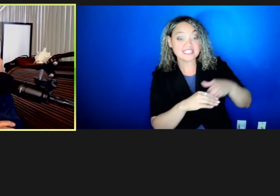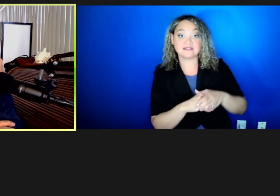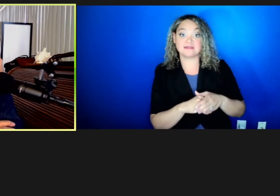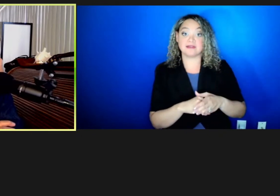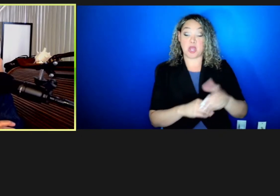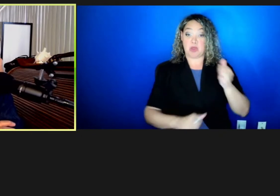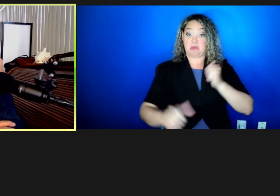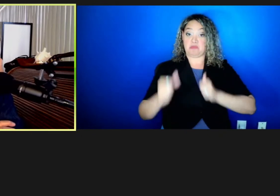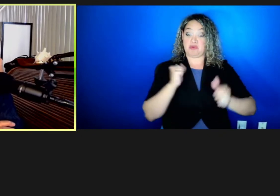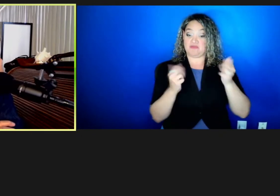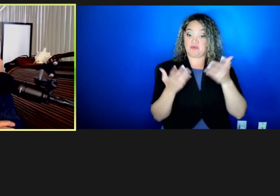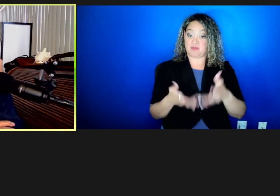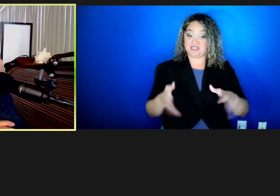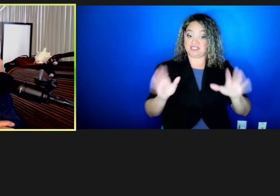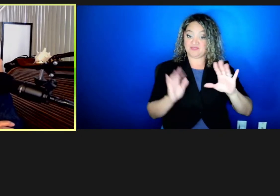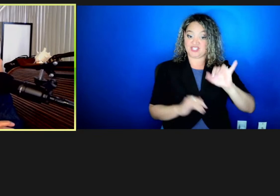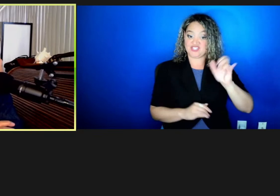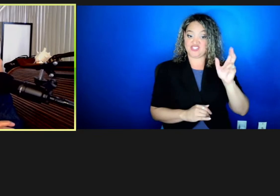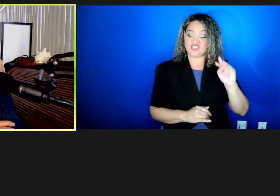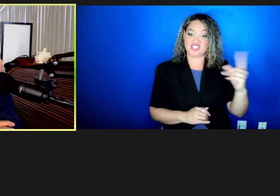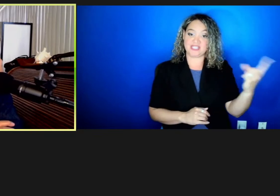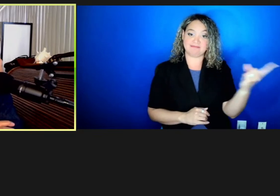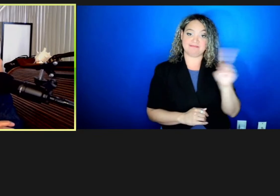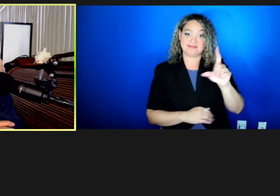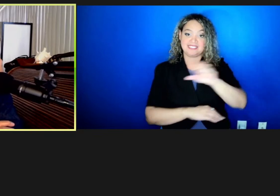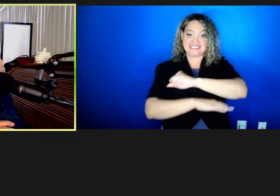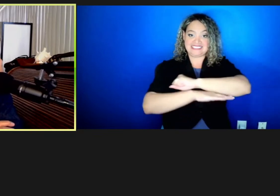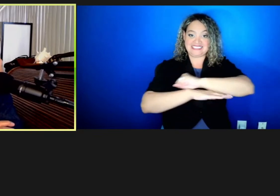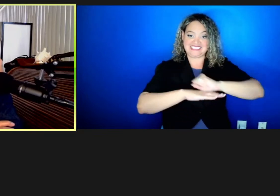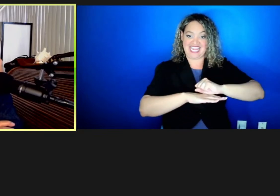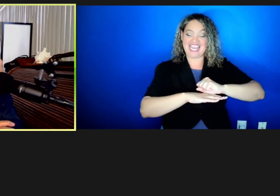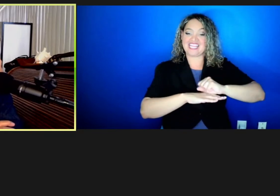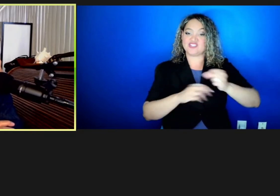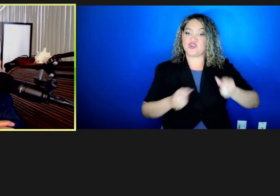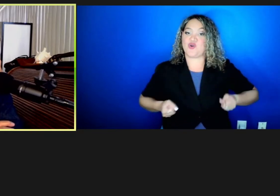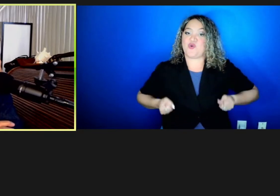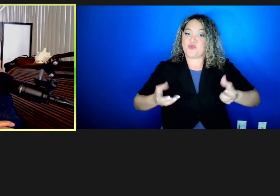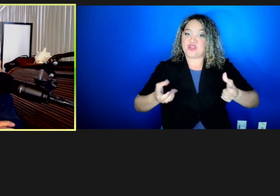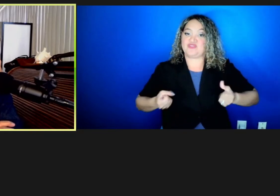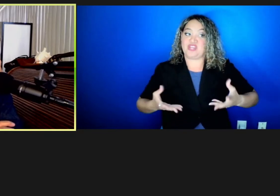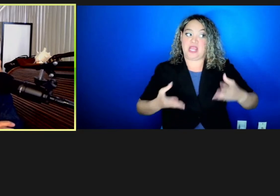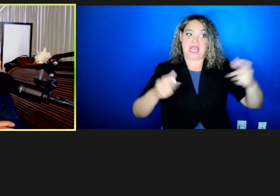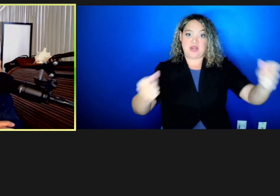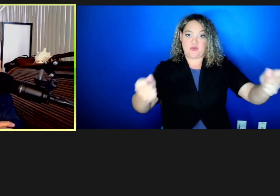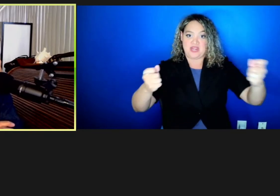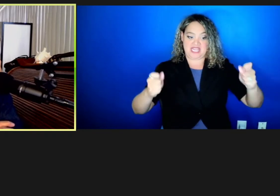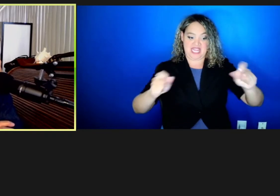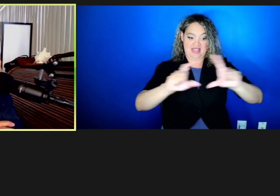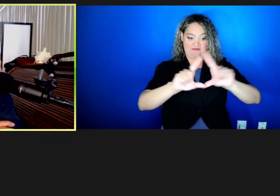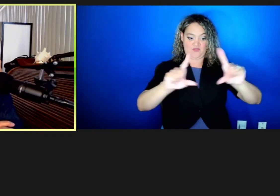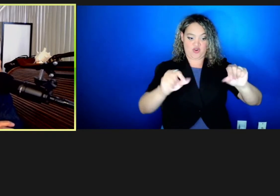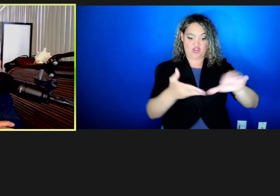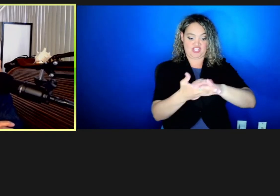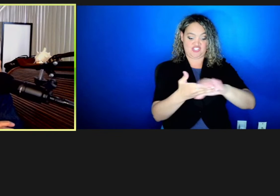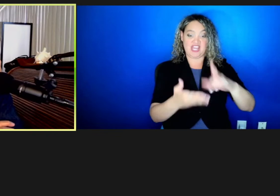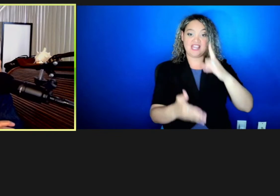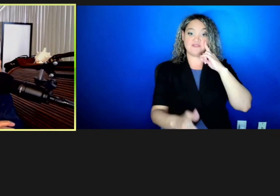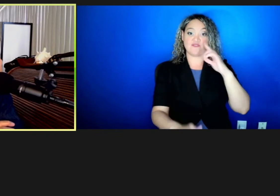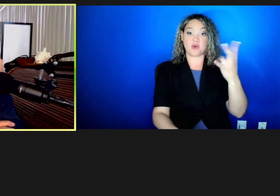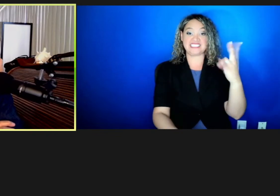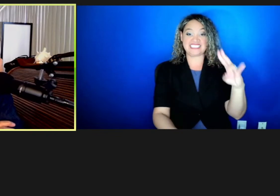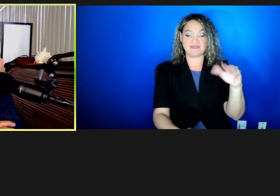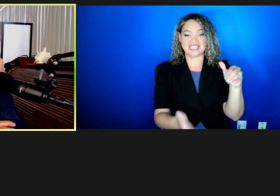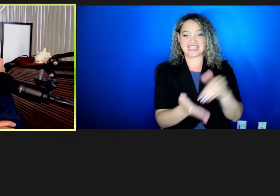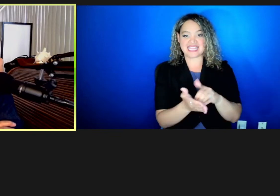performed, Jean was brought on stage in her wheelchair and was handed a check for $17,000